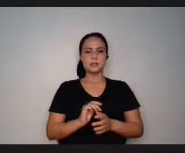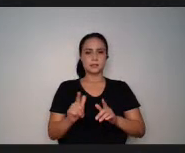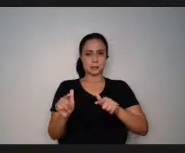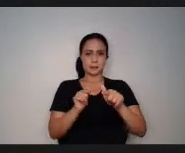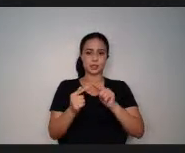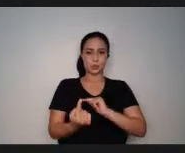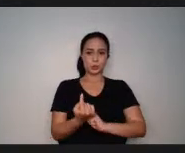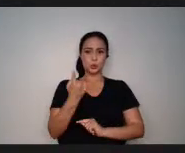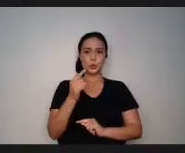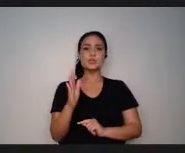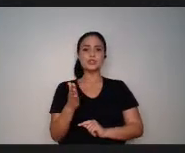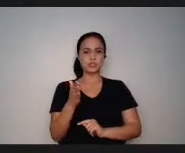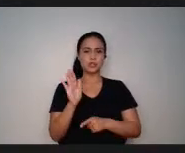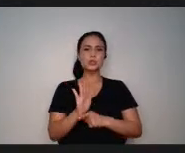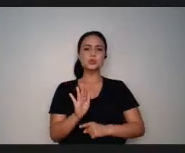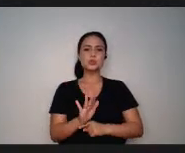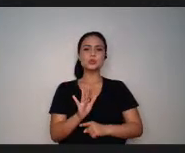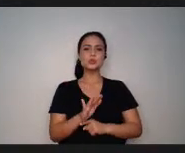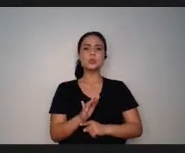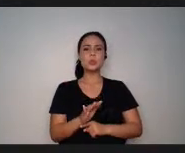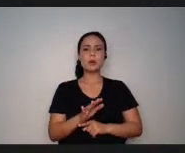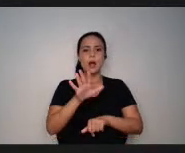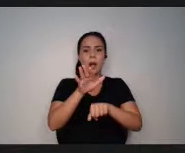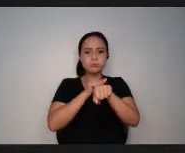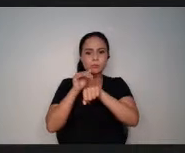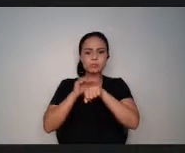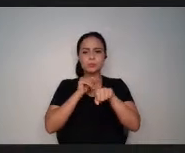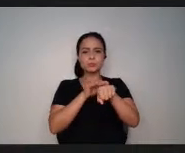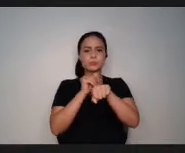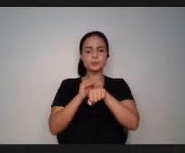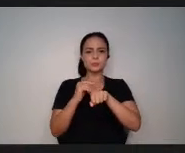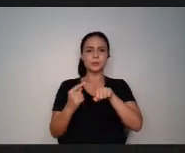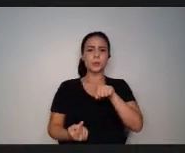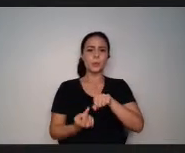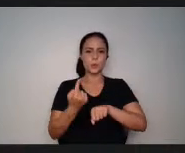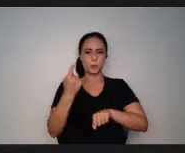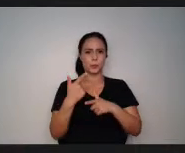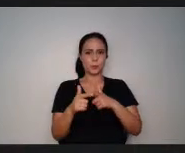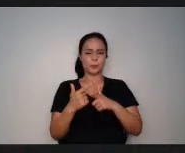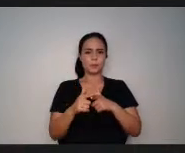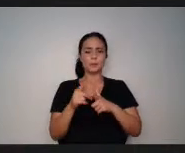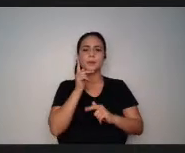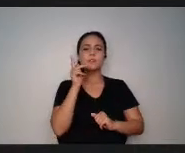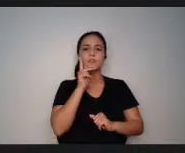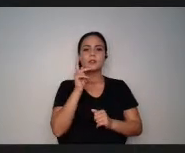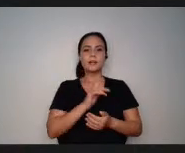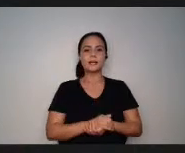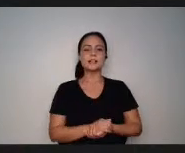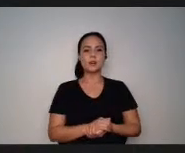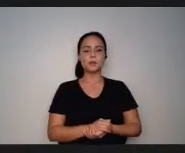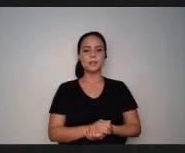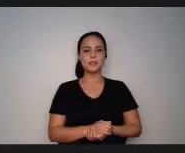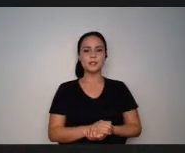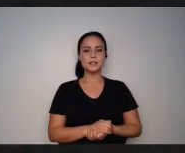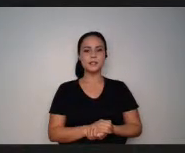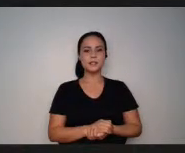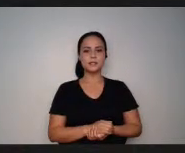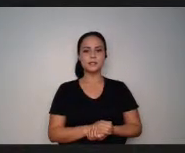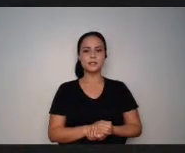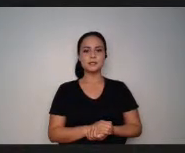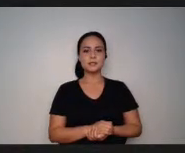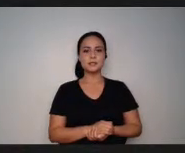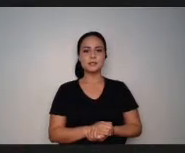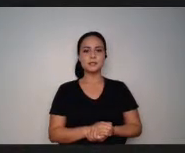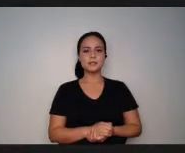always very harsh. A worker that said he already helped at an accident. And what